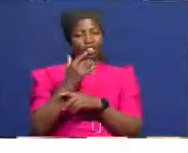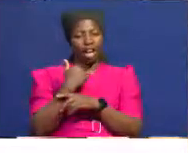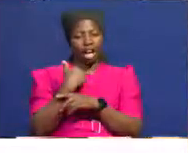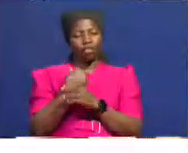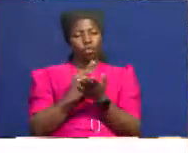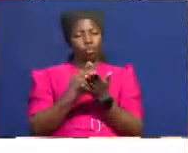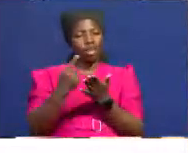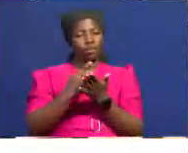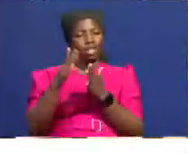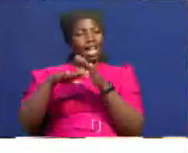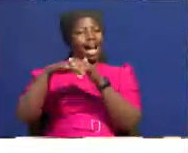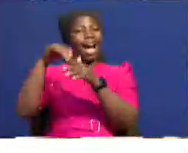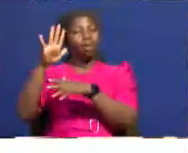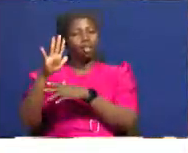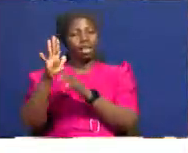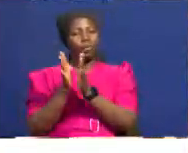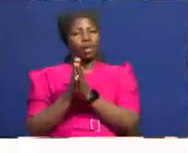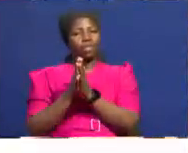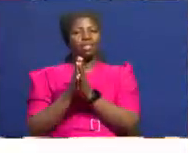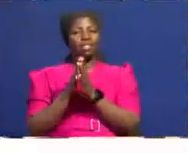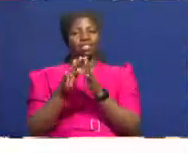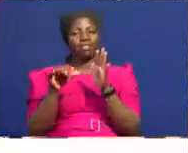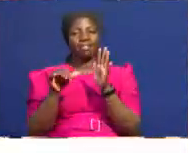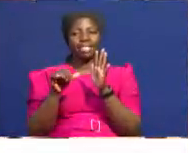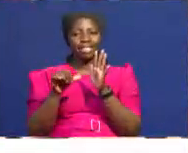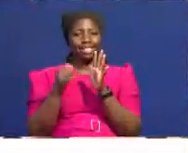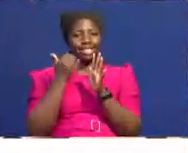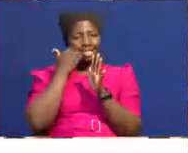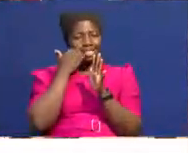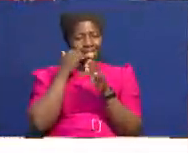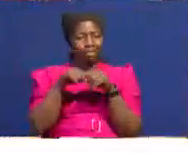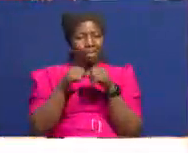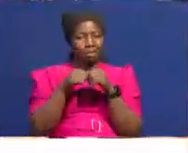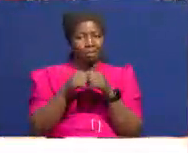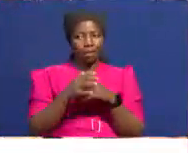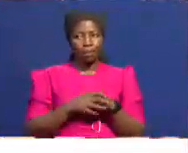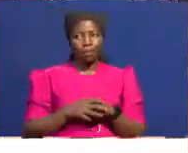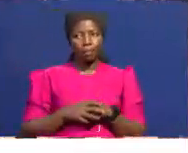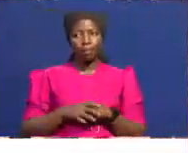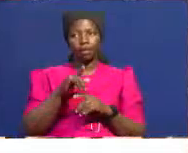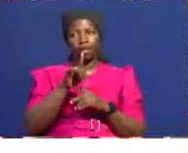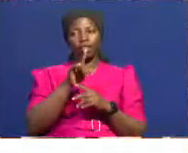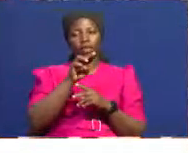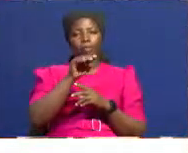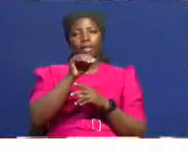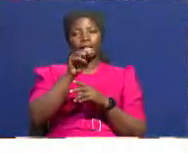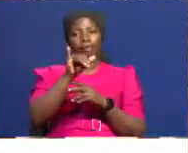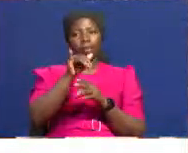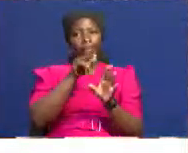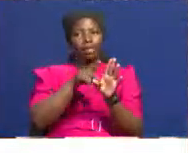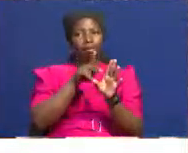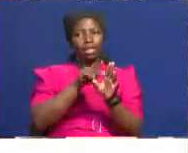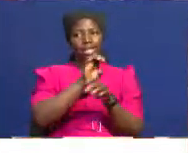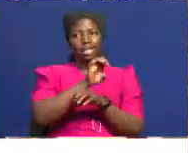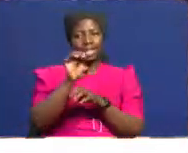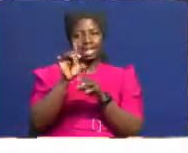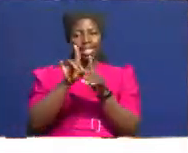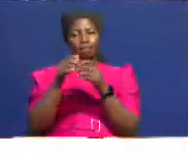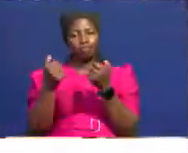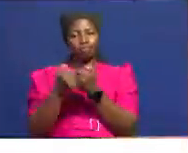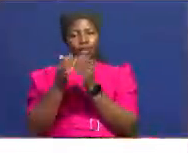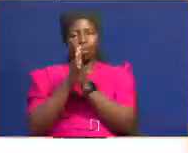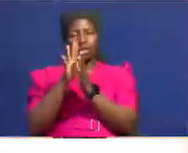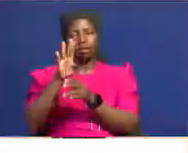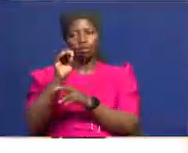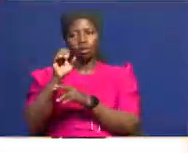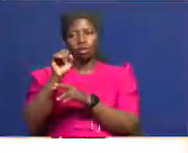out with sprained knee ligaments. Miami take the 8th seed in the Eastern Conference and will now face Boston Celtics, who finished with